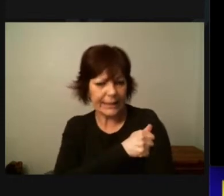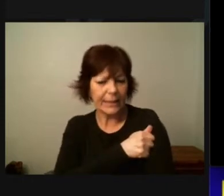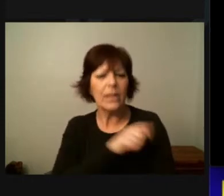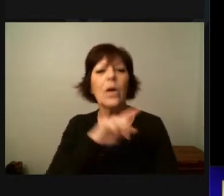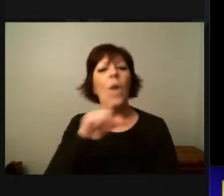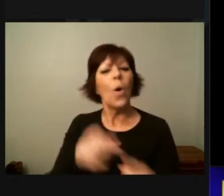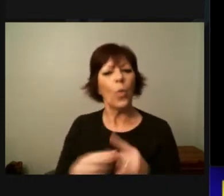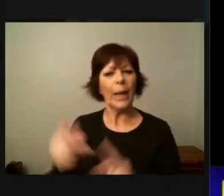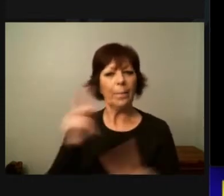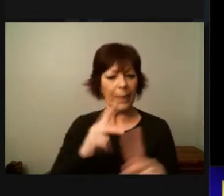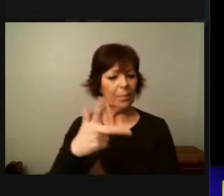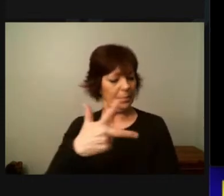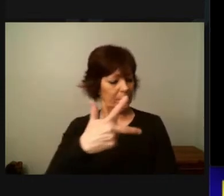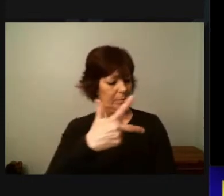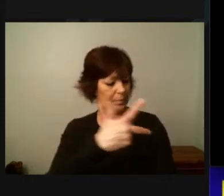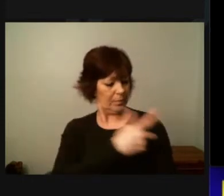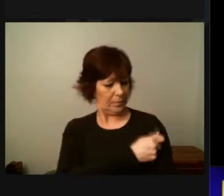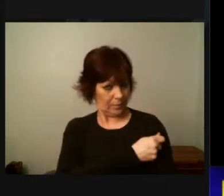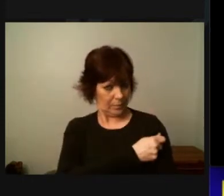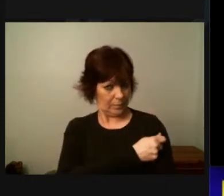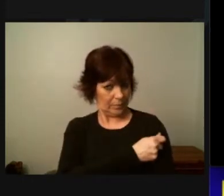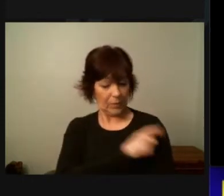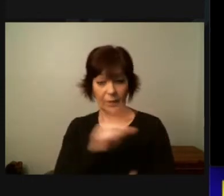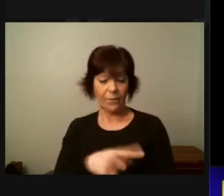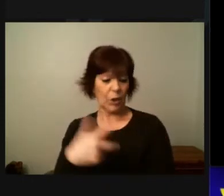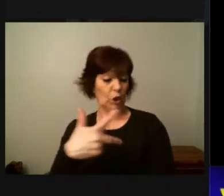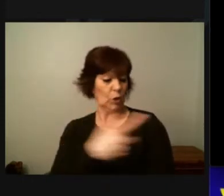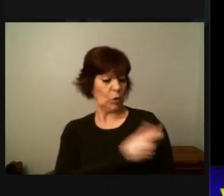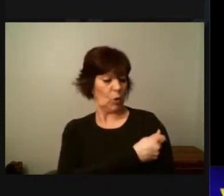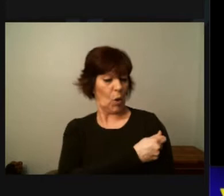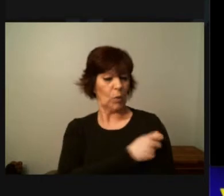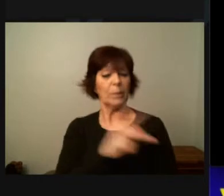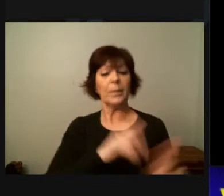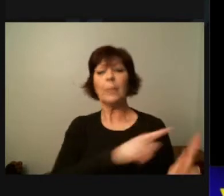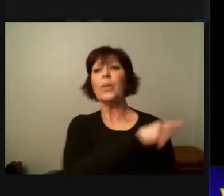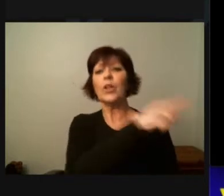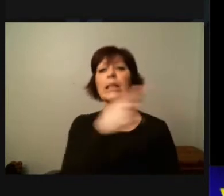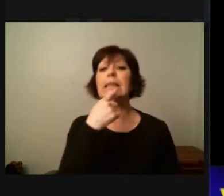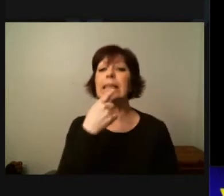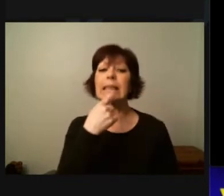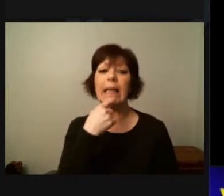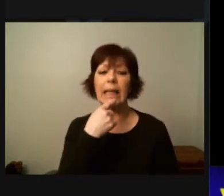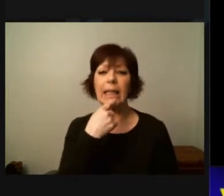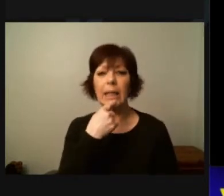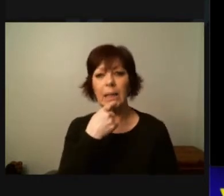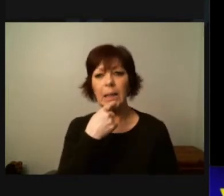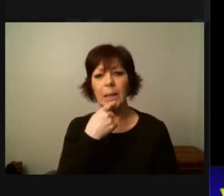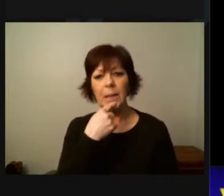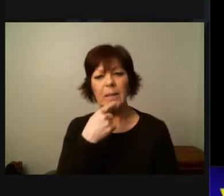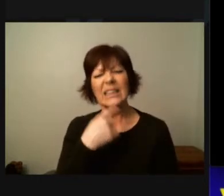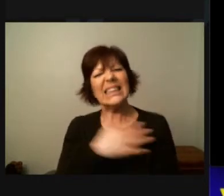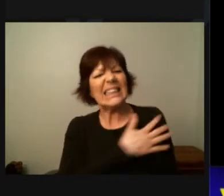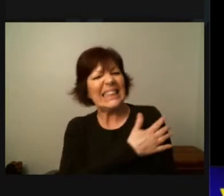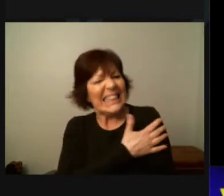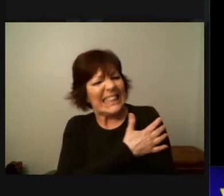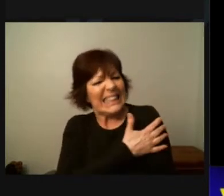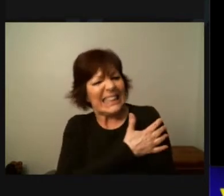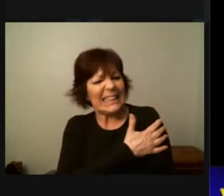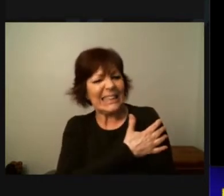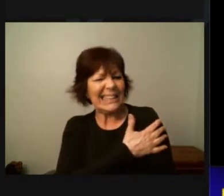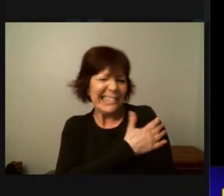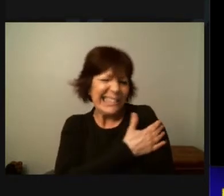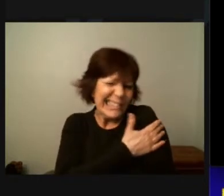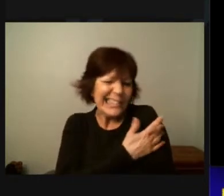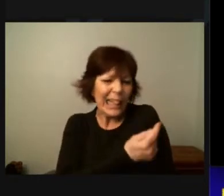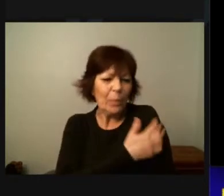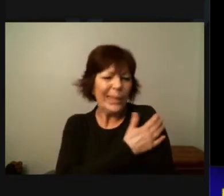people get this vaccine after the first dose, they're reporting they're reporting soreness in their arms. Sometimes